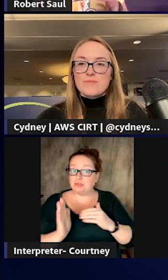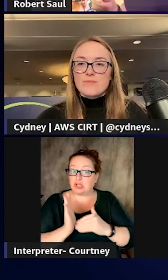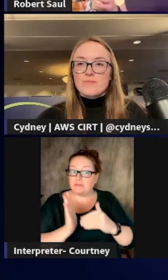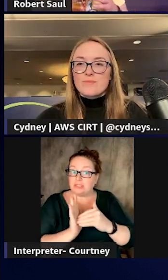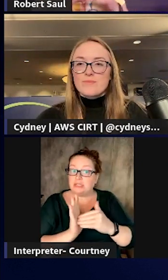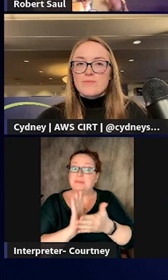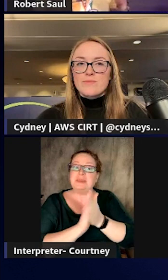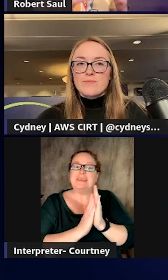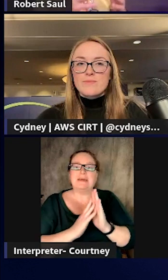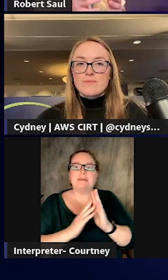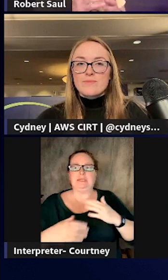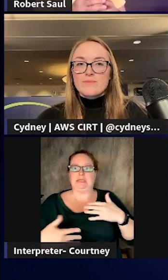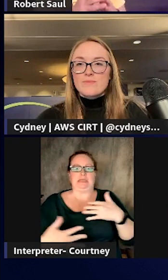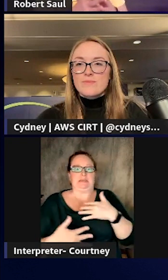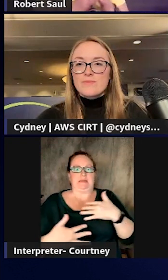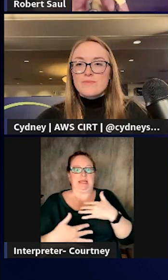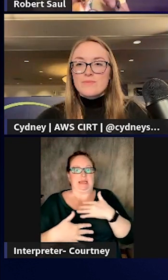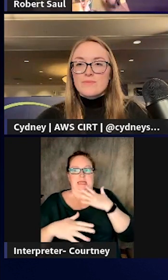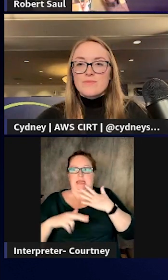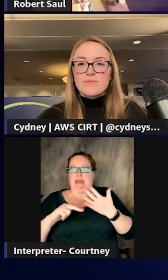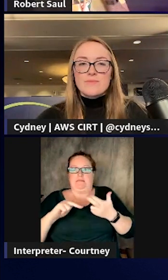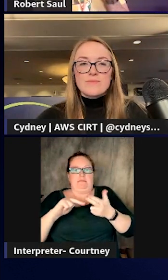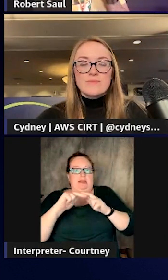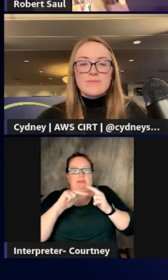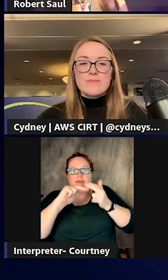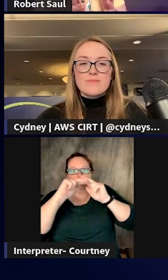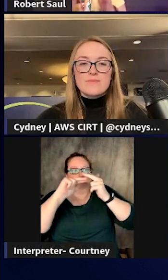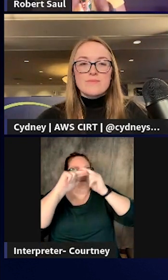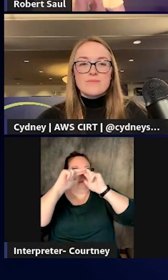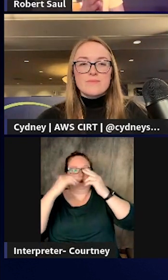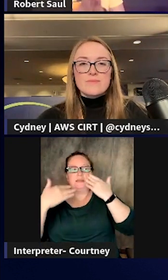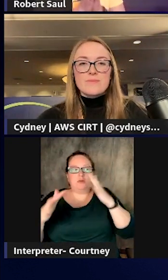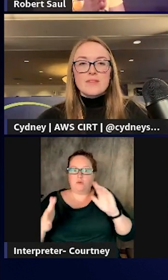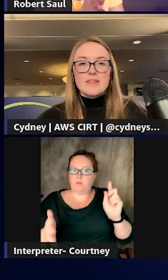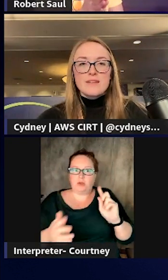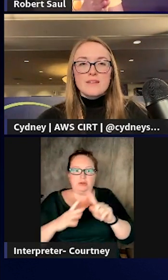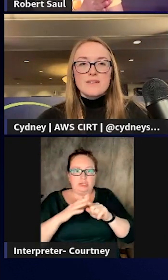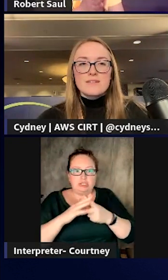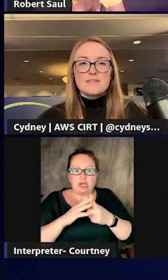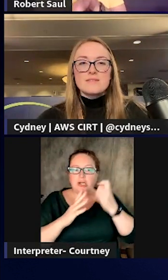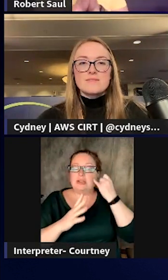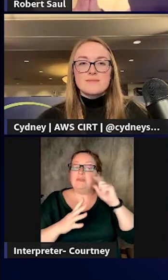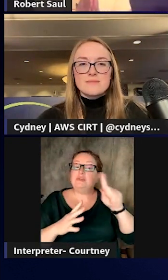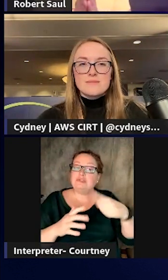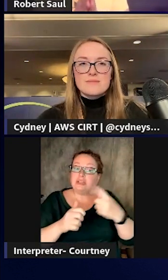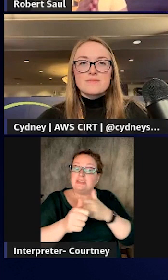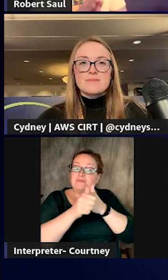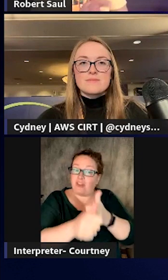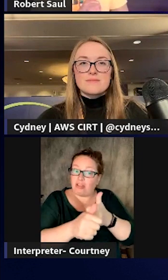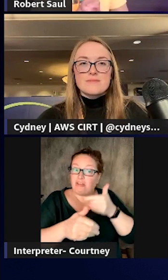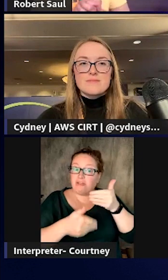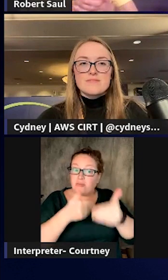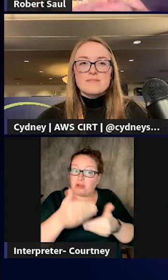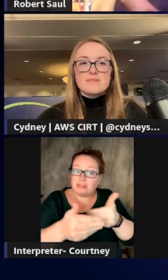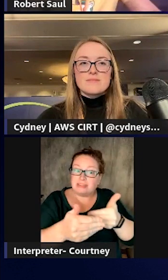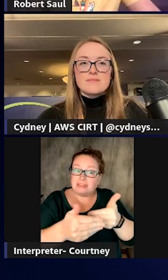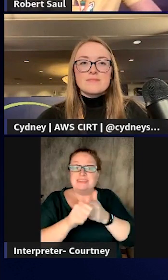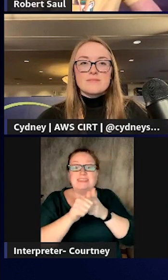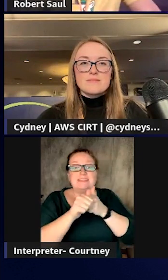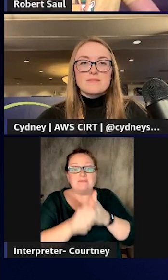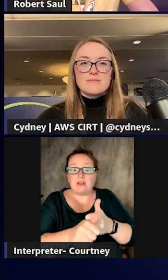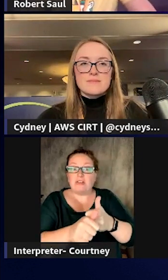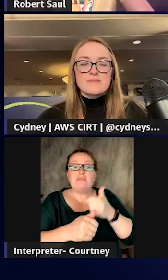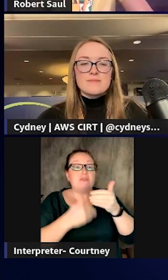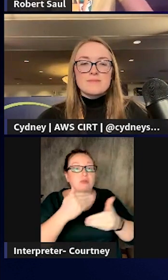and it builds up and they don't know where to start. And if you just stick to the process, right? Stick to the process, it's going to be